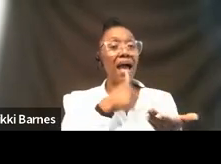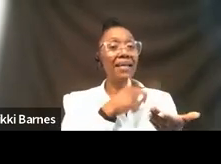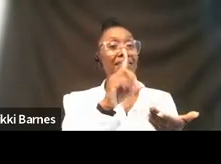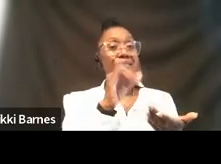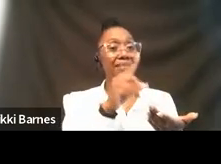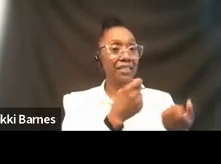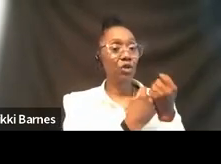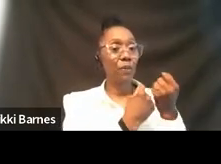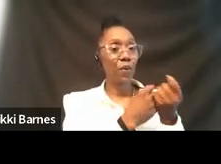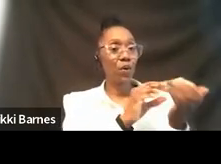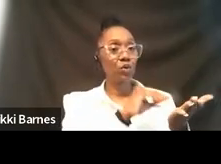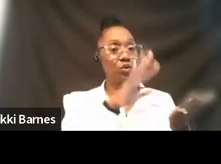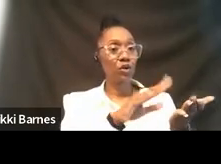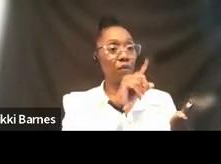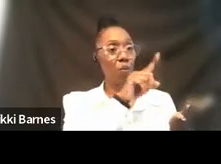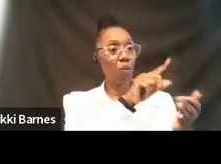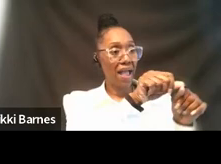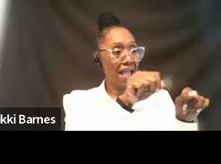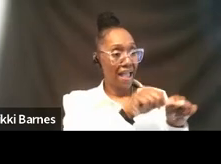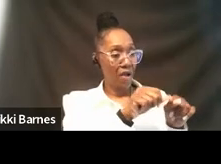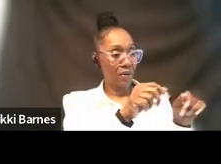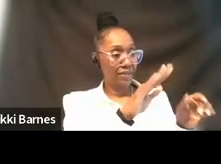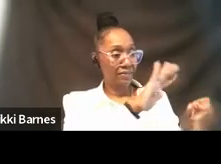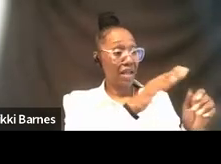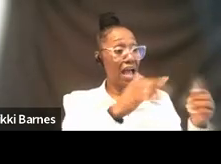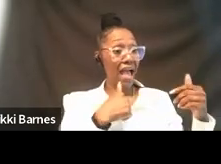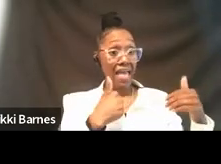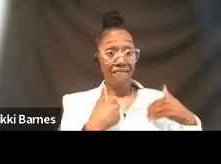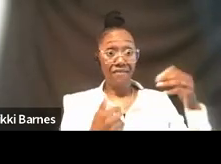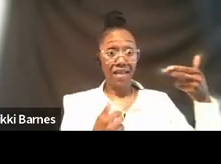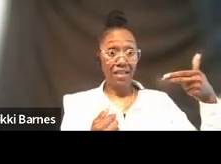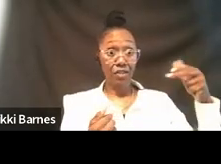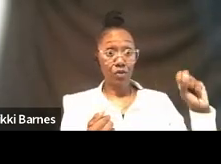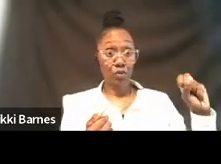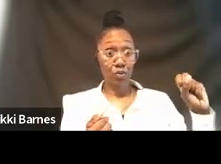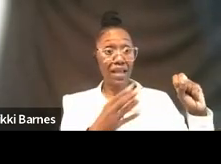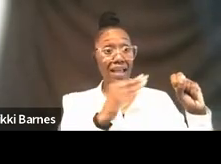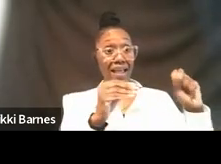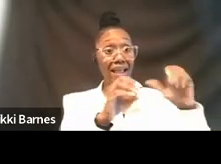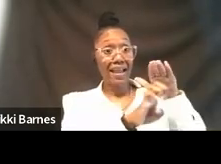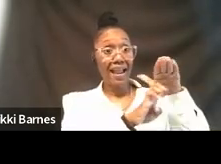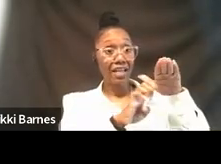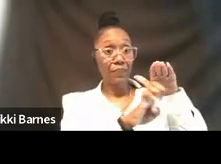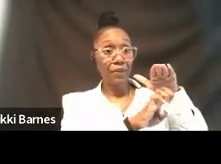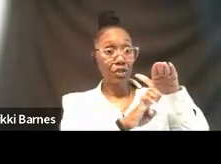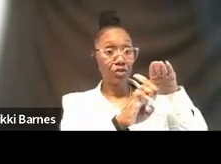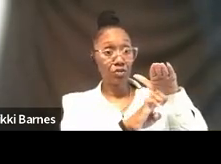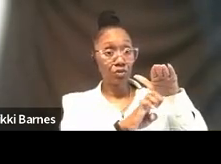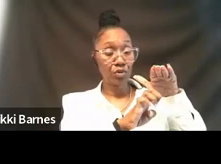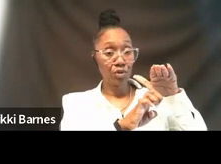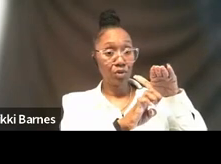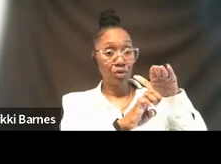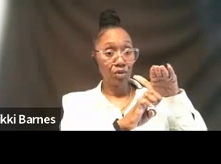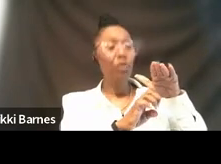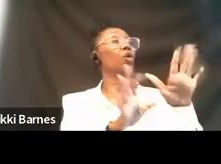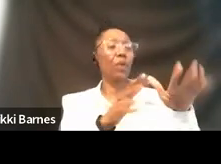students within one area of town. And I had both a high school and elementary school, and let's see, I had a high school, two